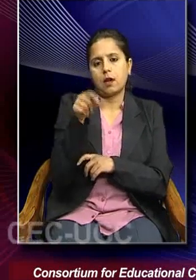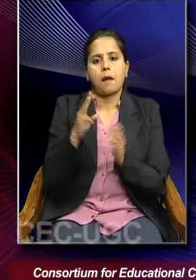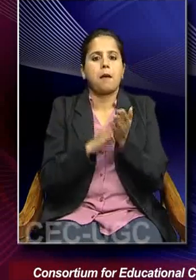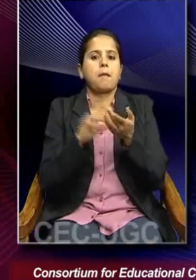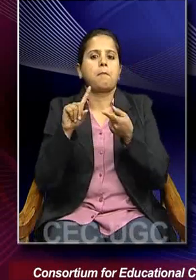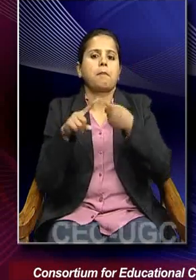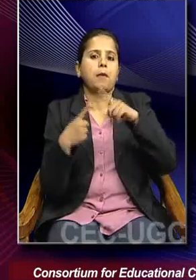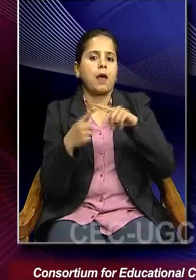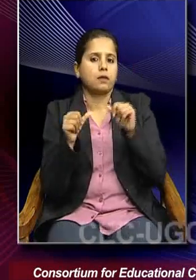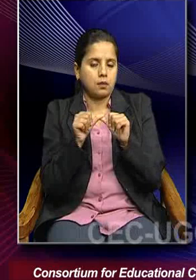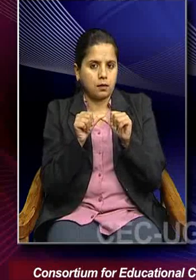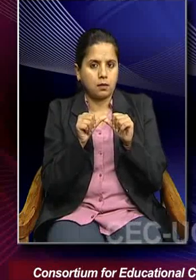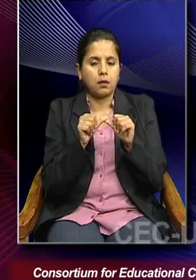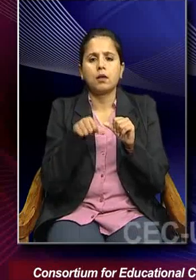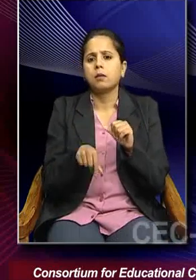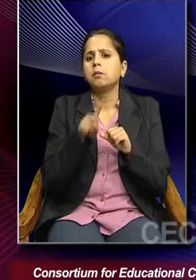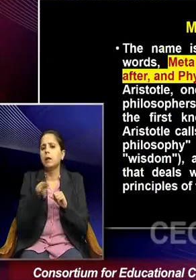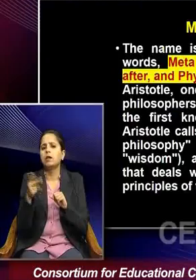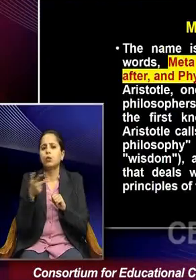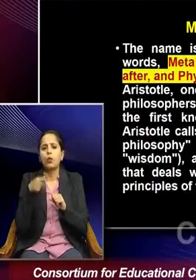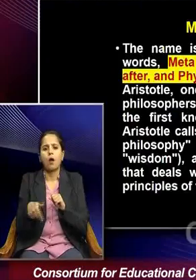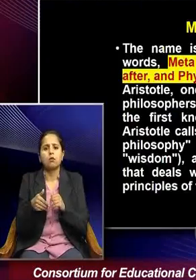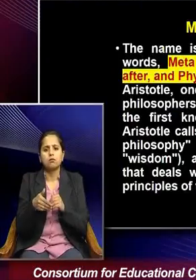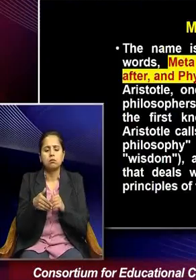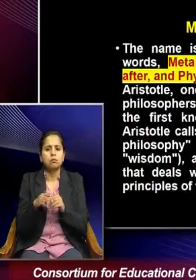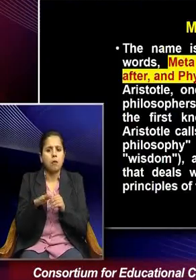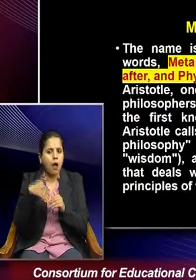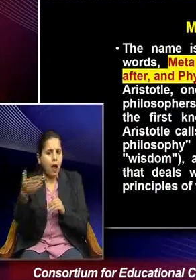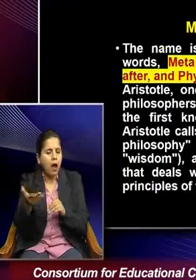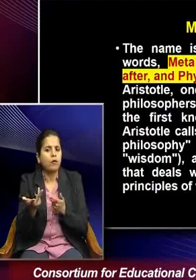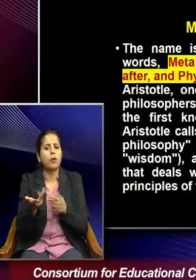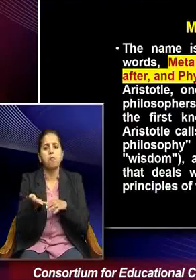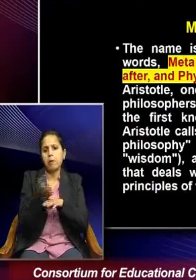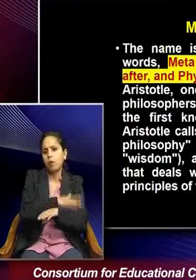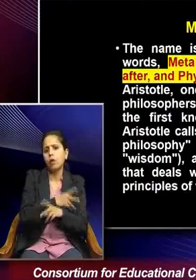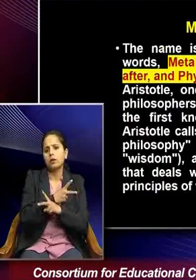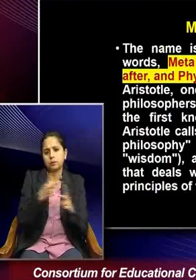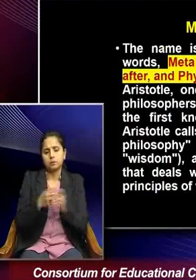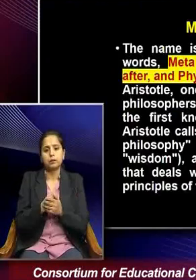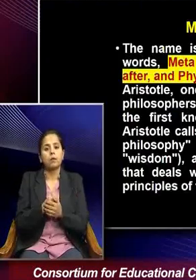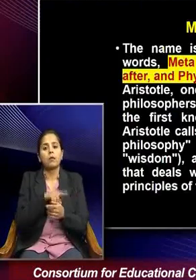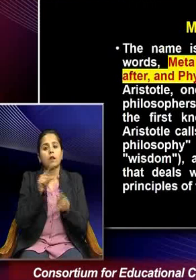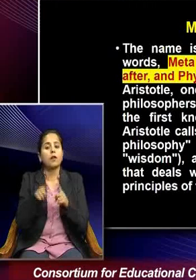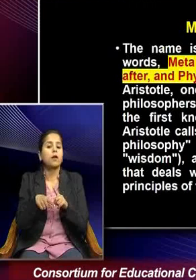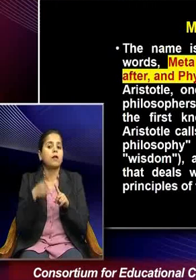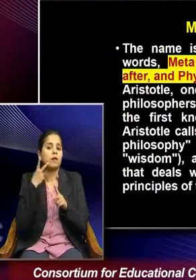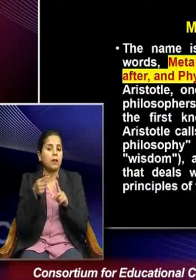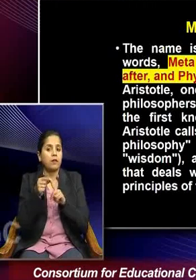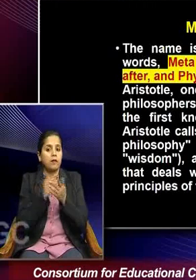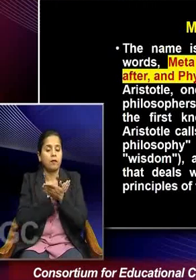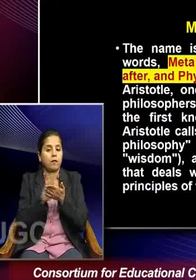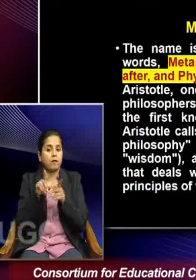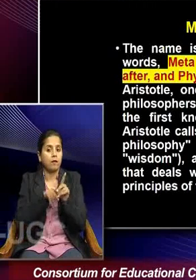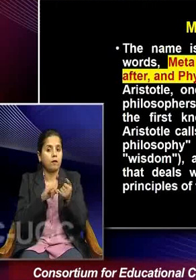meta, which means beyond or after, and physica, which means